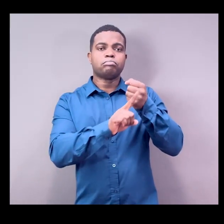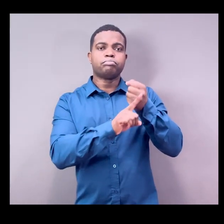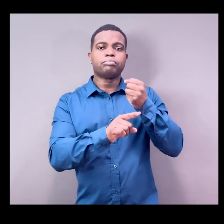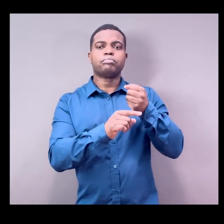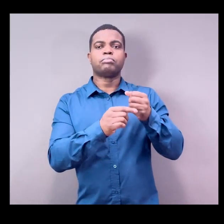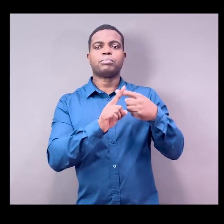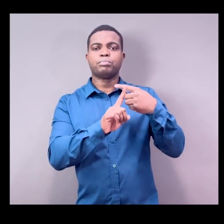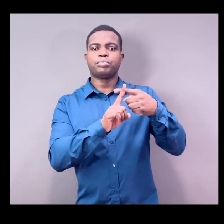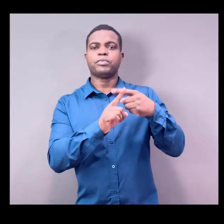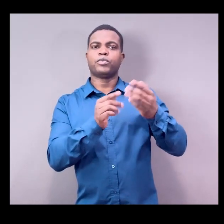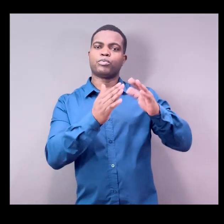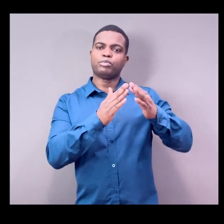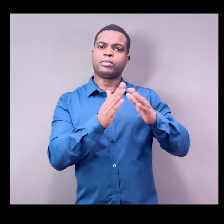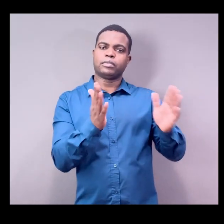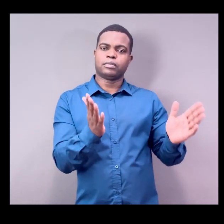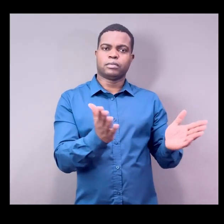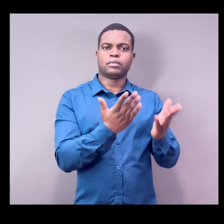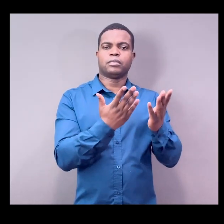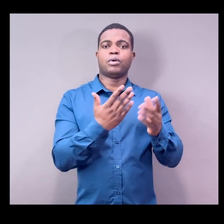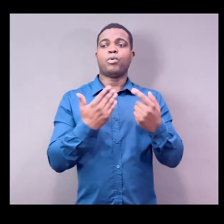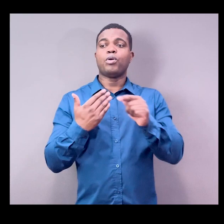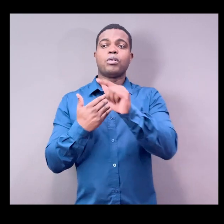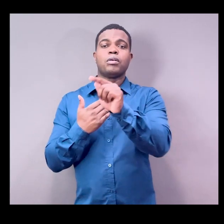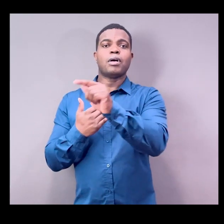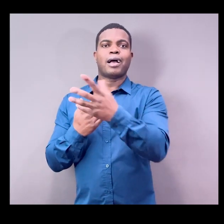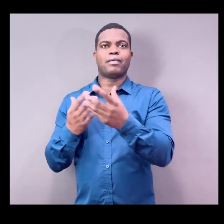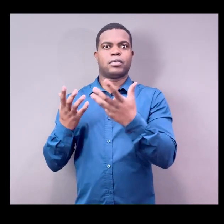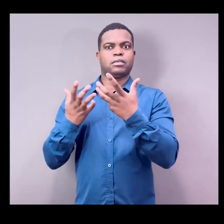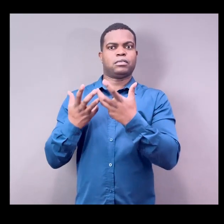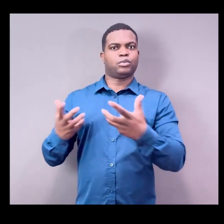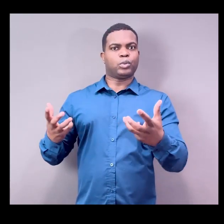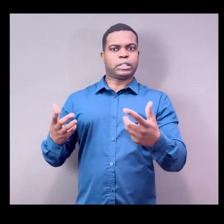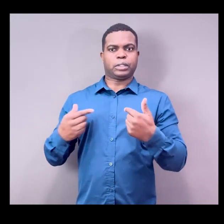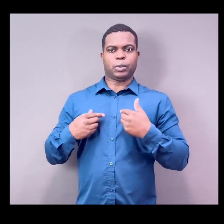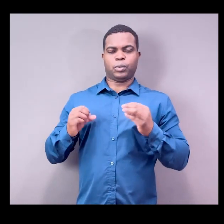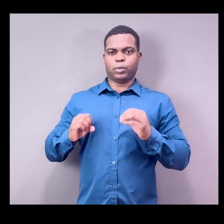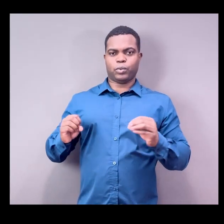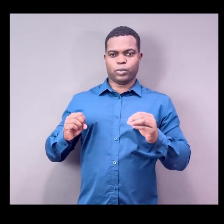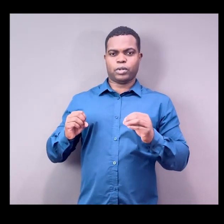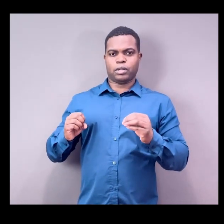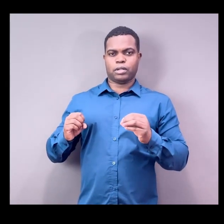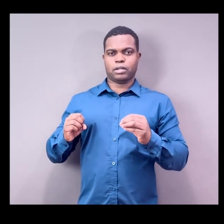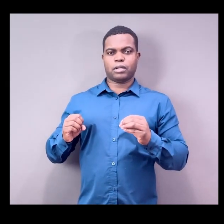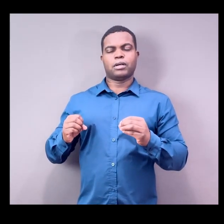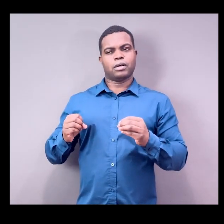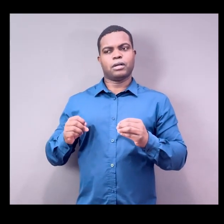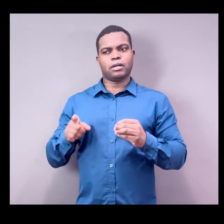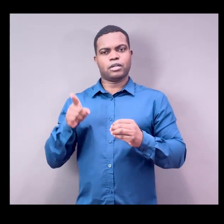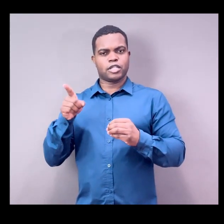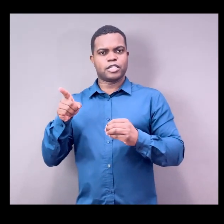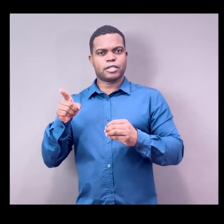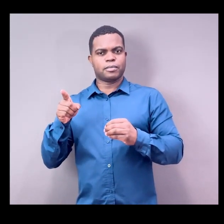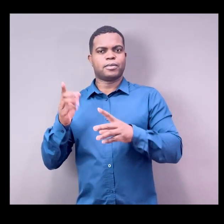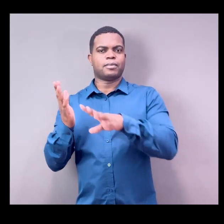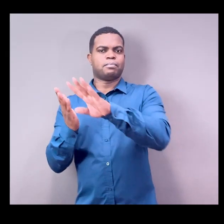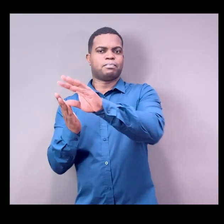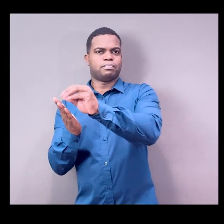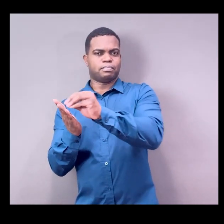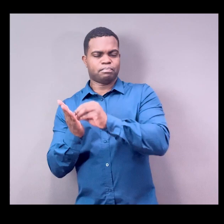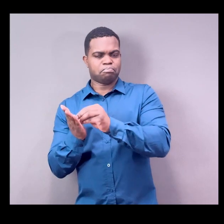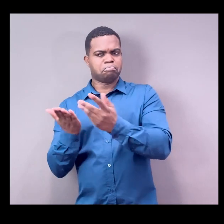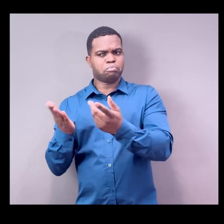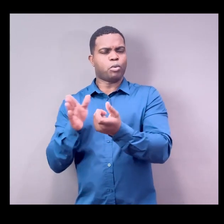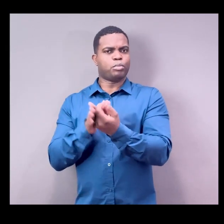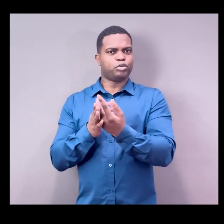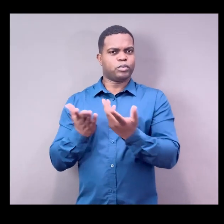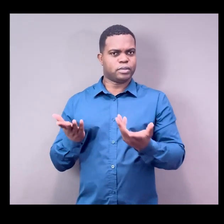the community you want to engage has a lot of resources, so you don't need to maybe spend too much on that aspect. Is